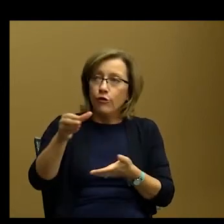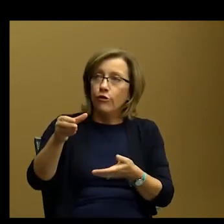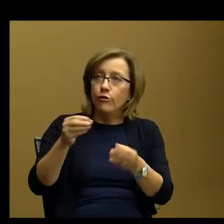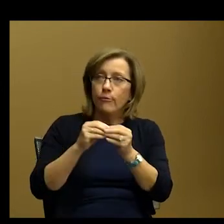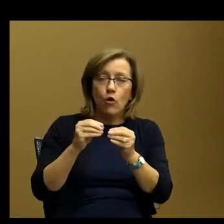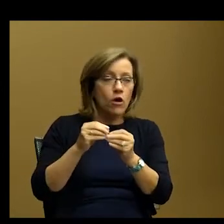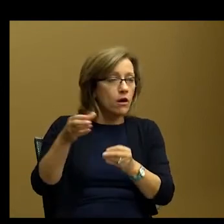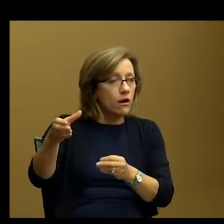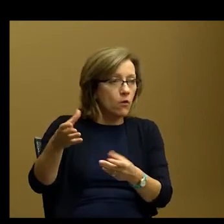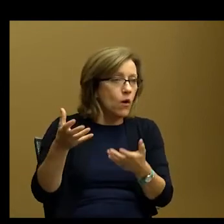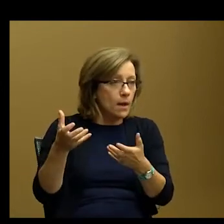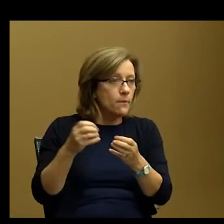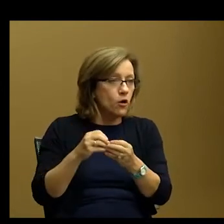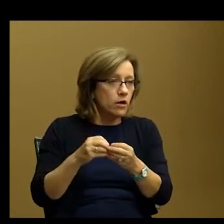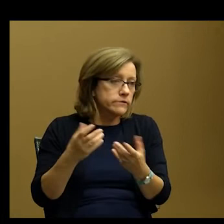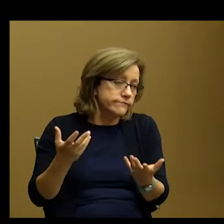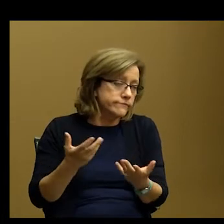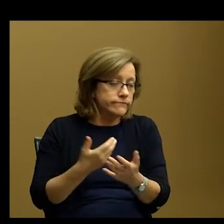whatever.